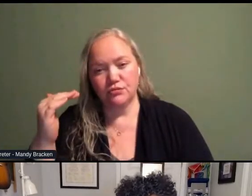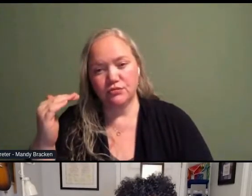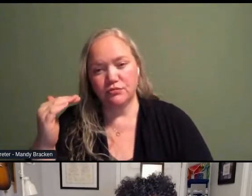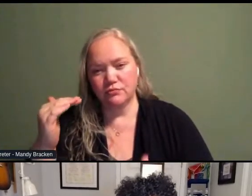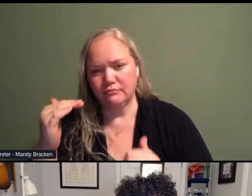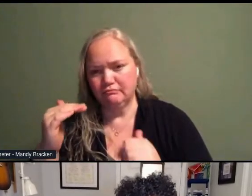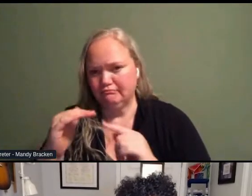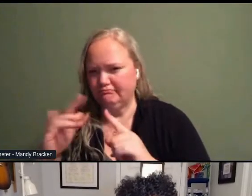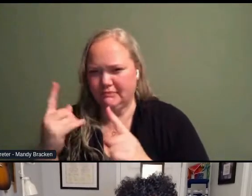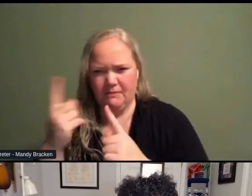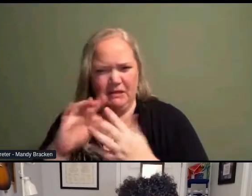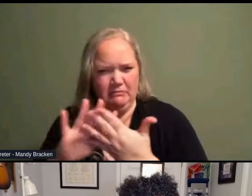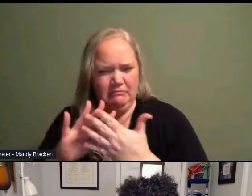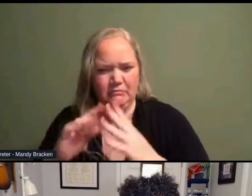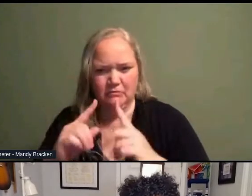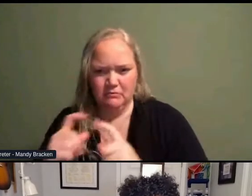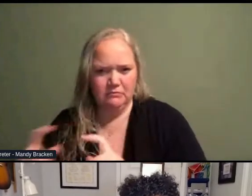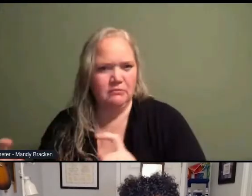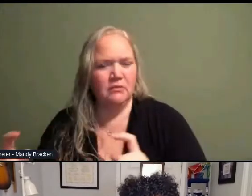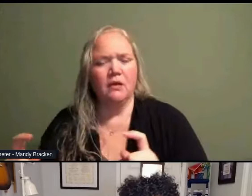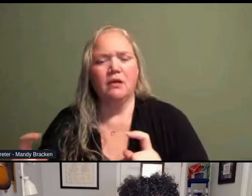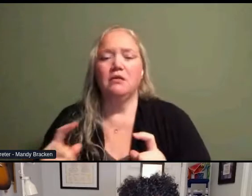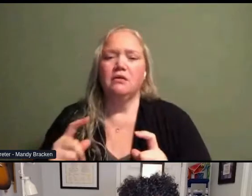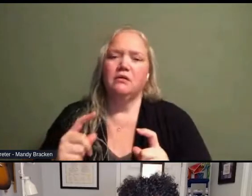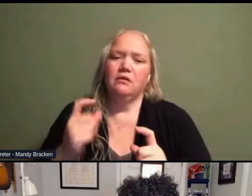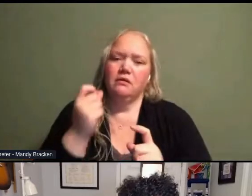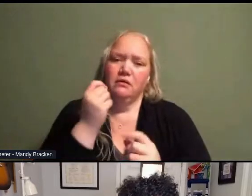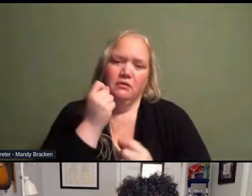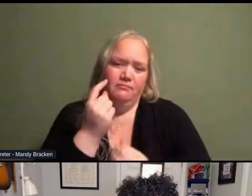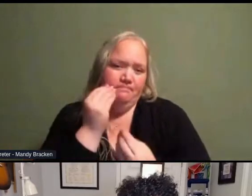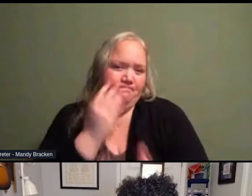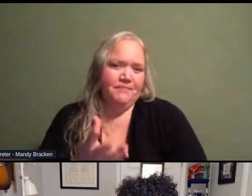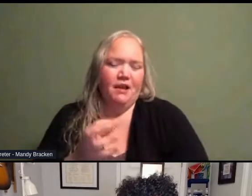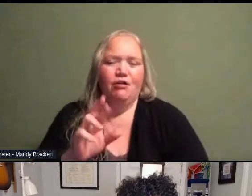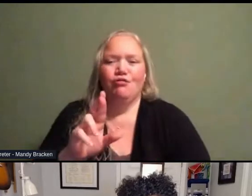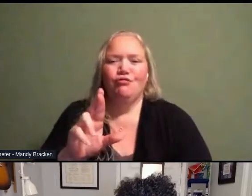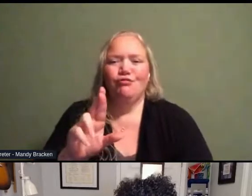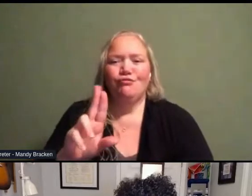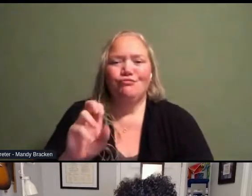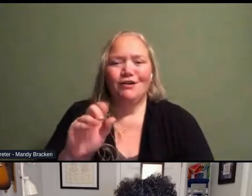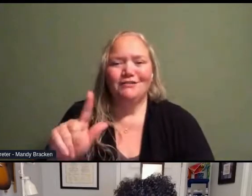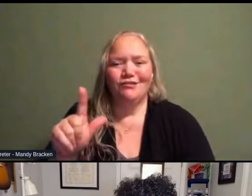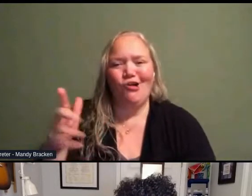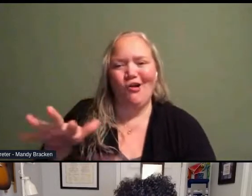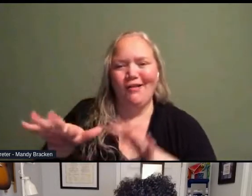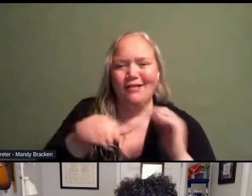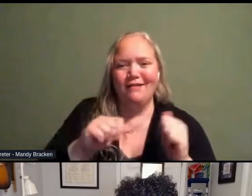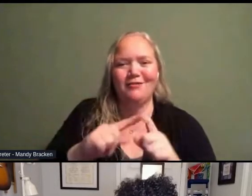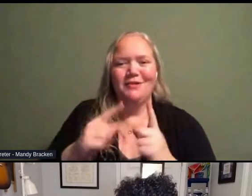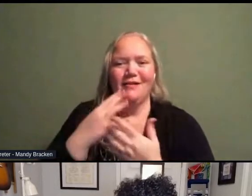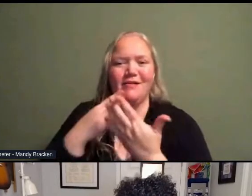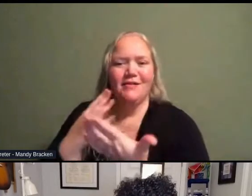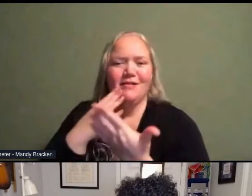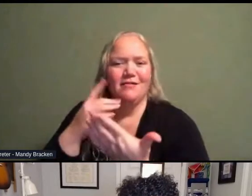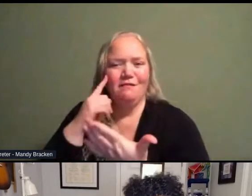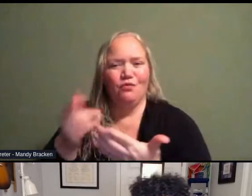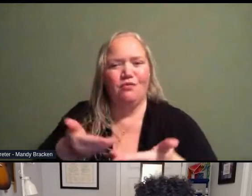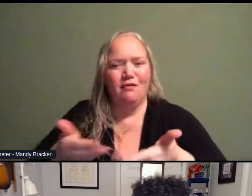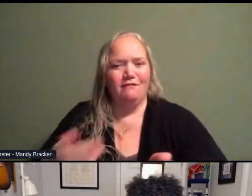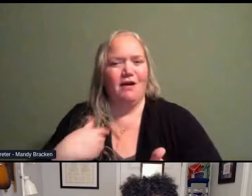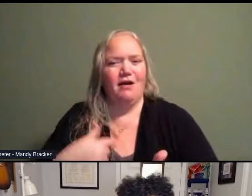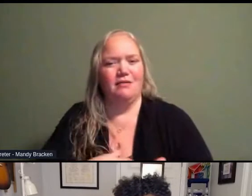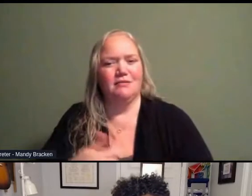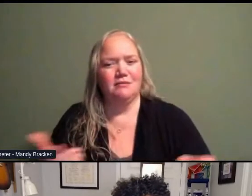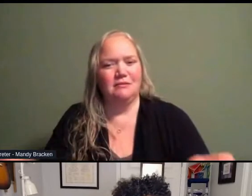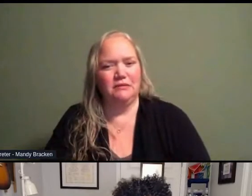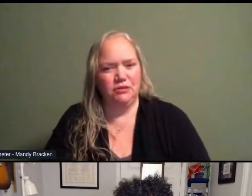so I'm just going to say thank you to Russell, that is not here right now, but for having us here and orchestrating this amazing event.